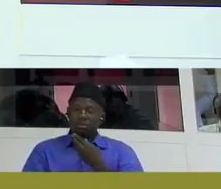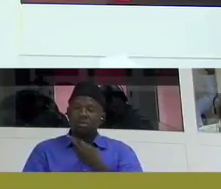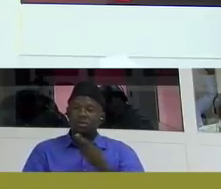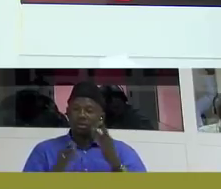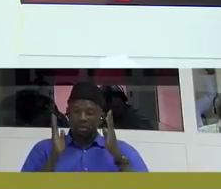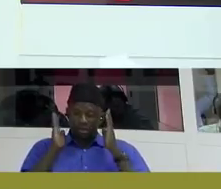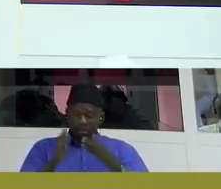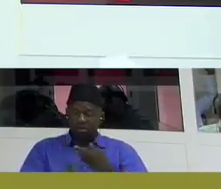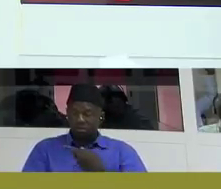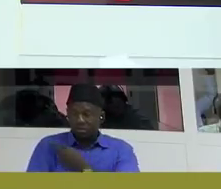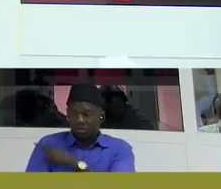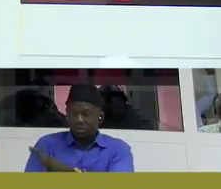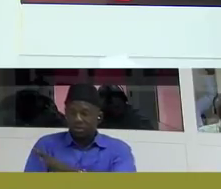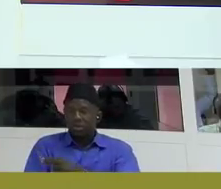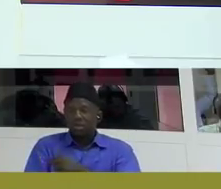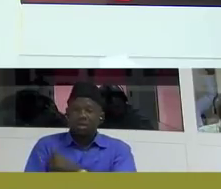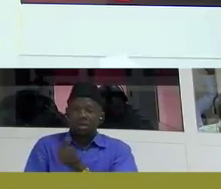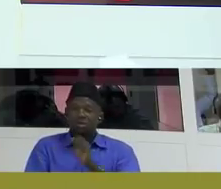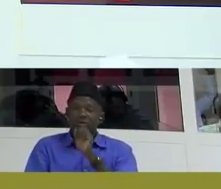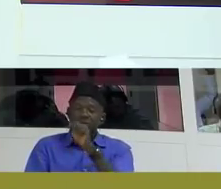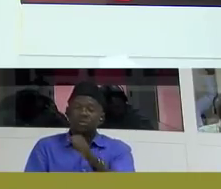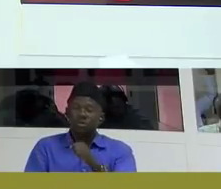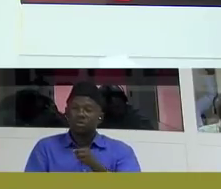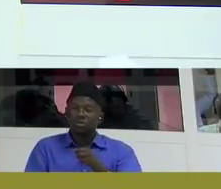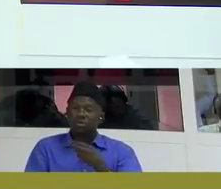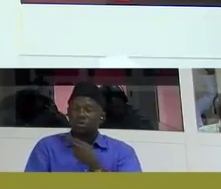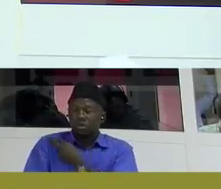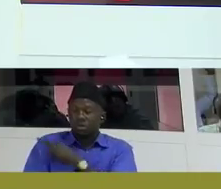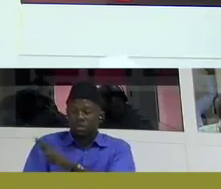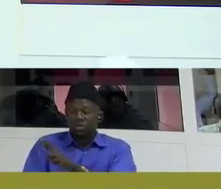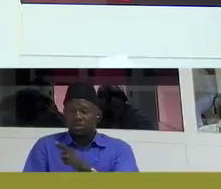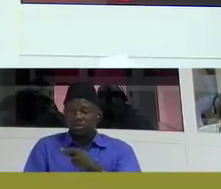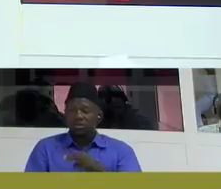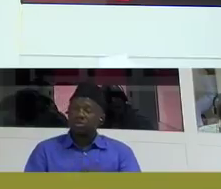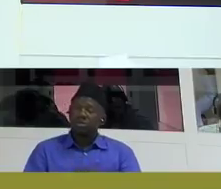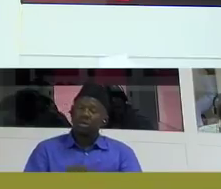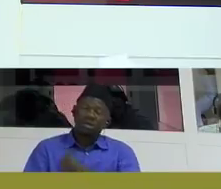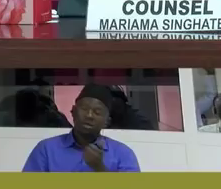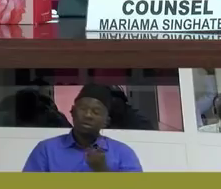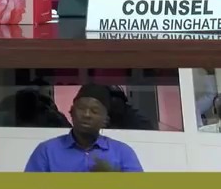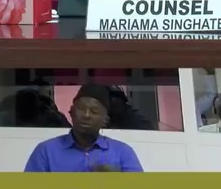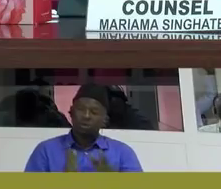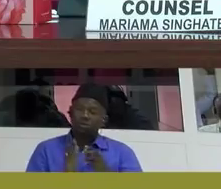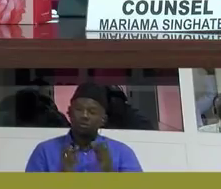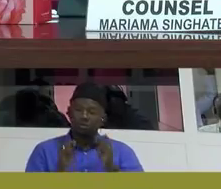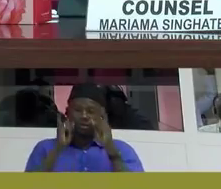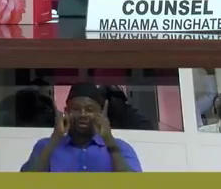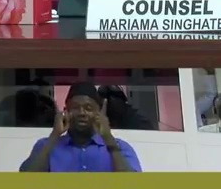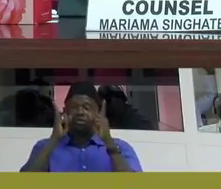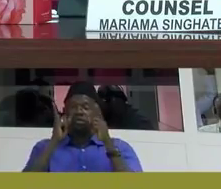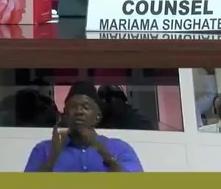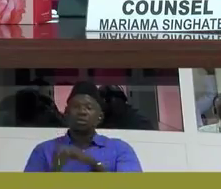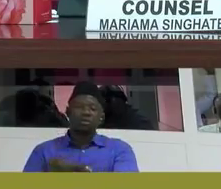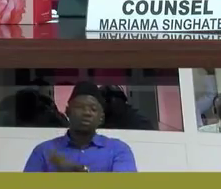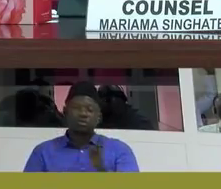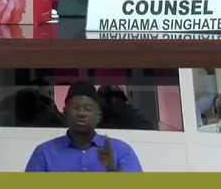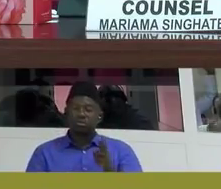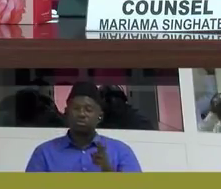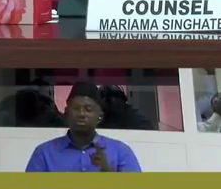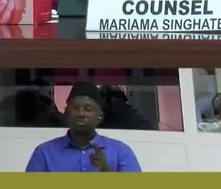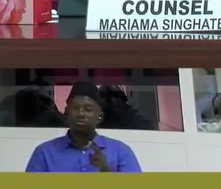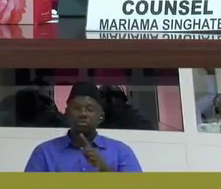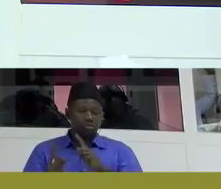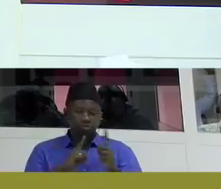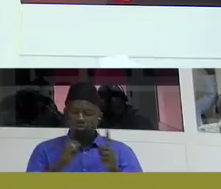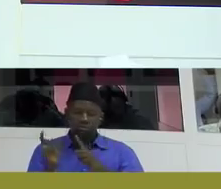your religion and a way of life is not negotiable.